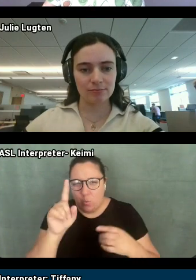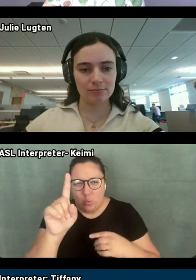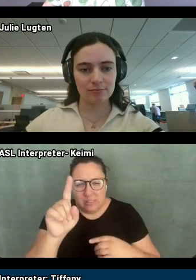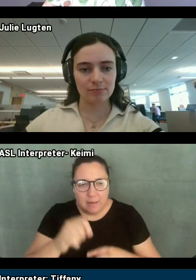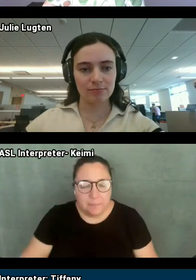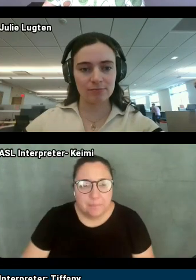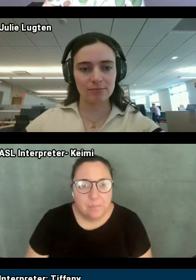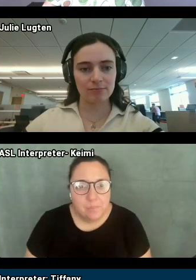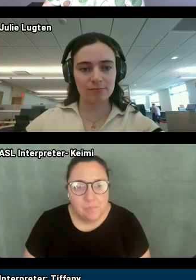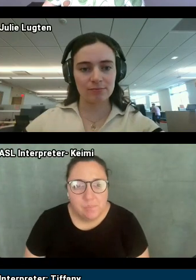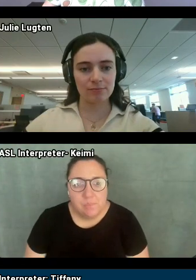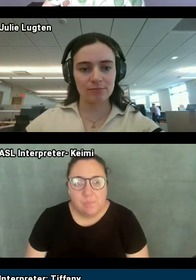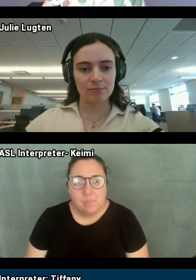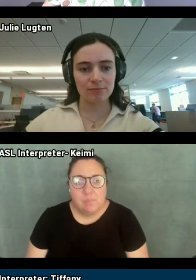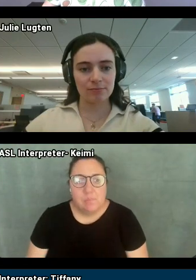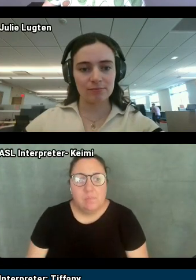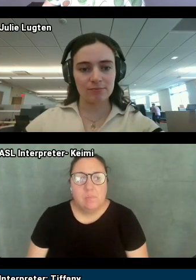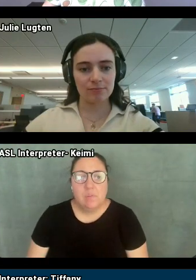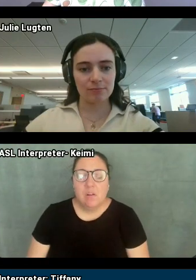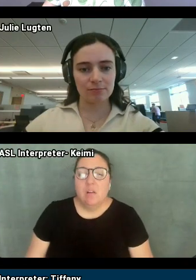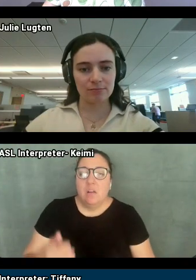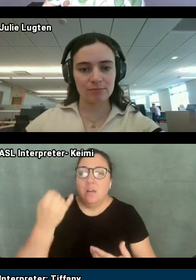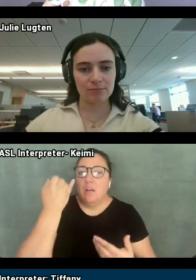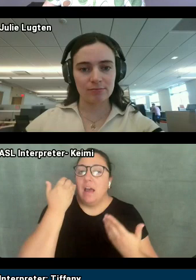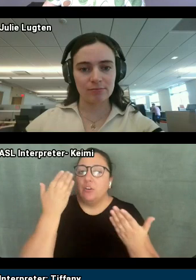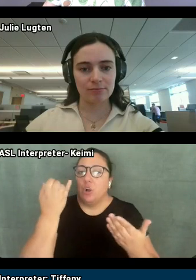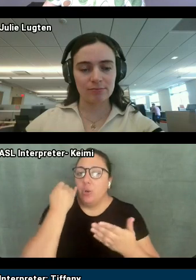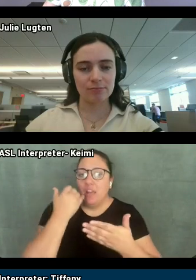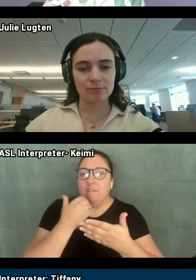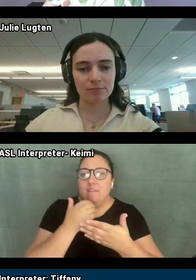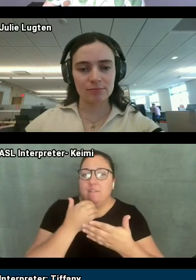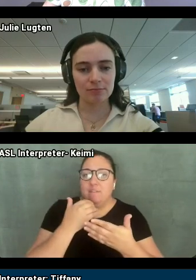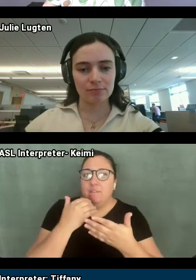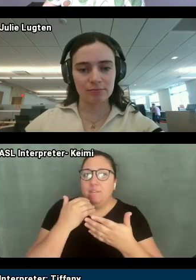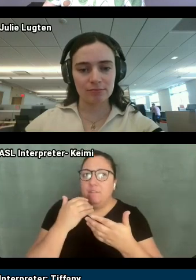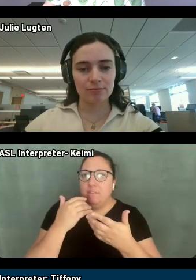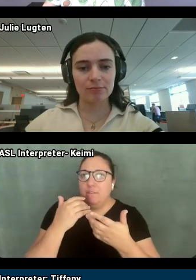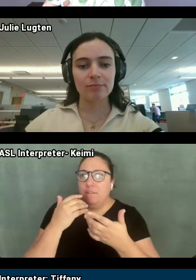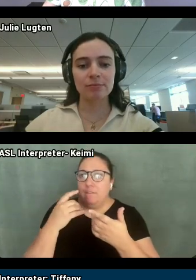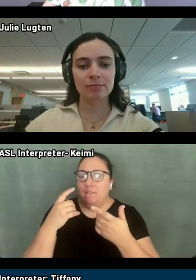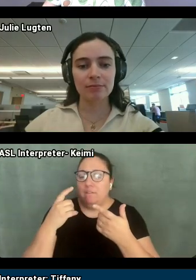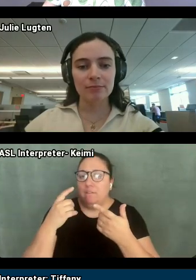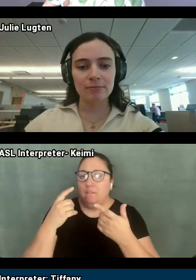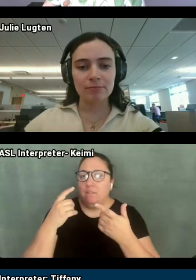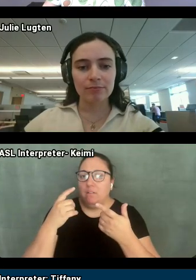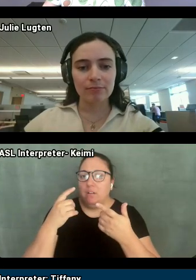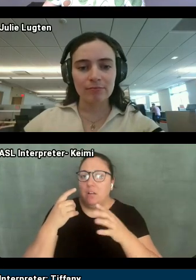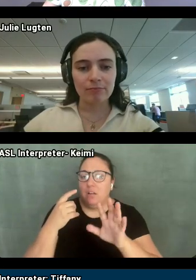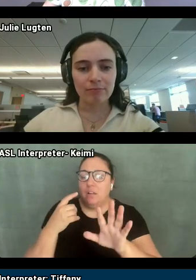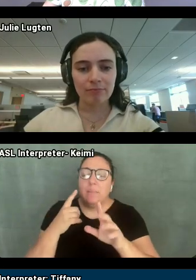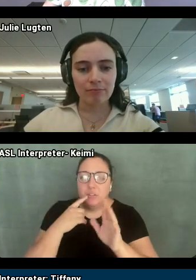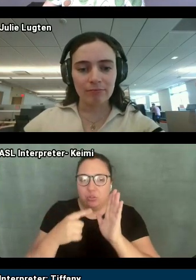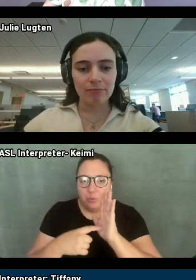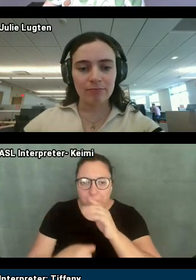one. I'm not sure if you can do it across objects. So, like, I don't think I can put a.